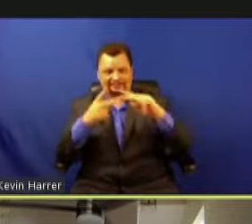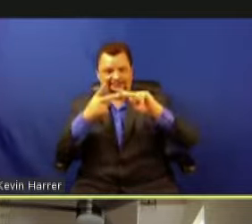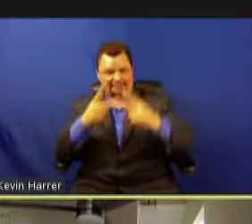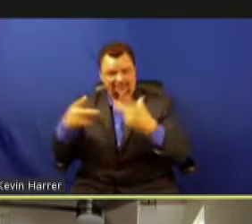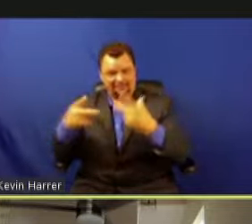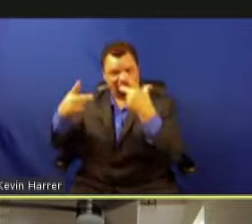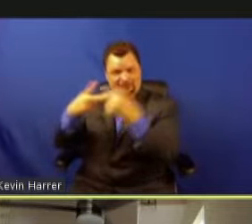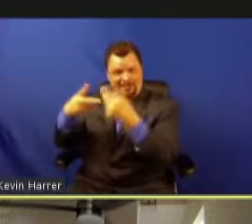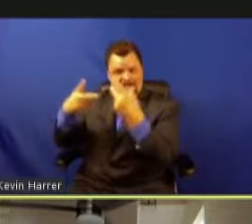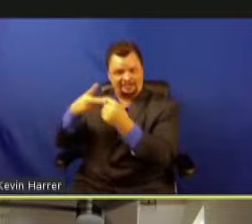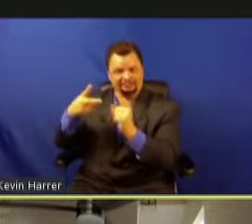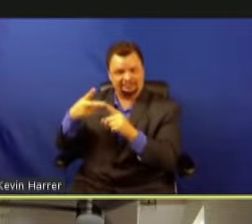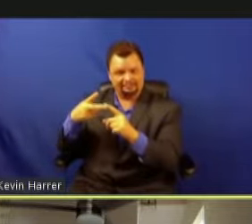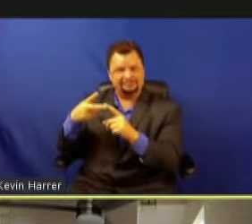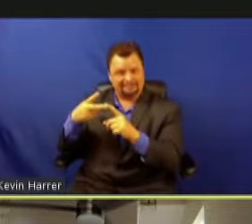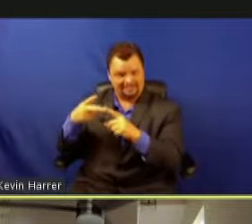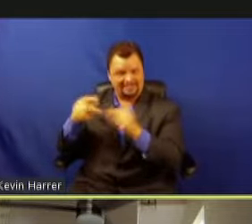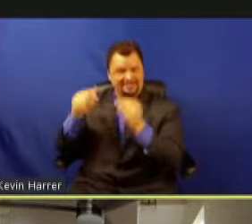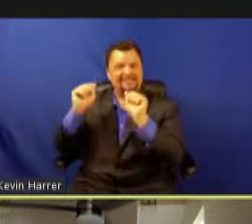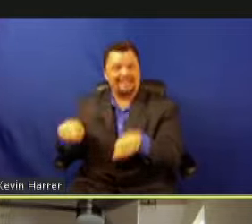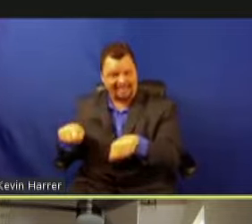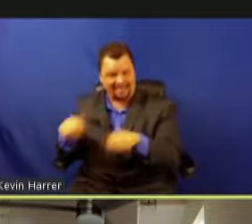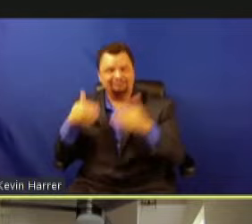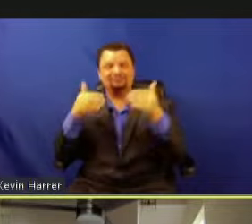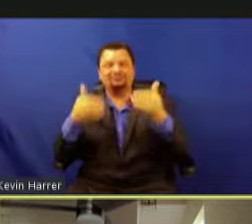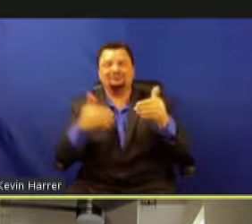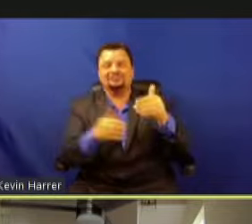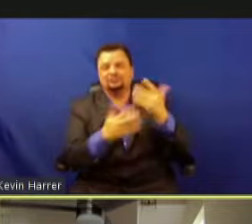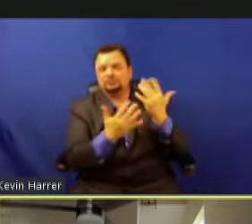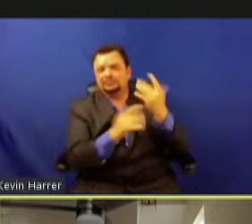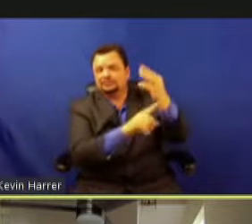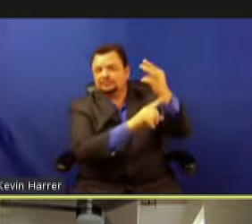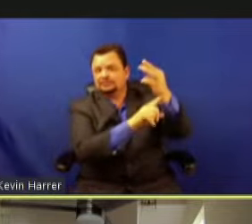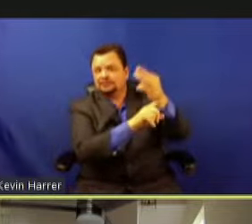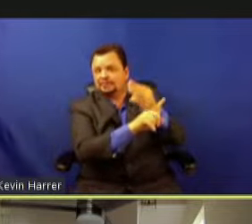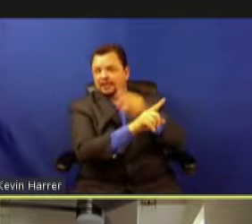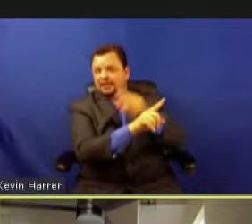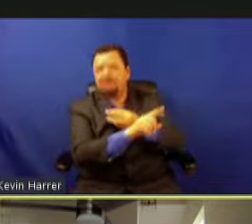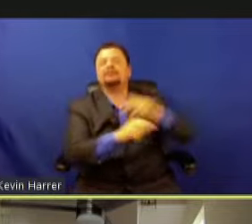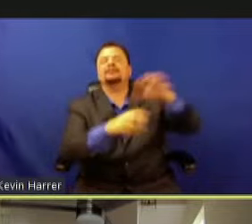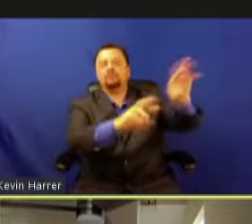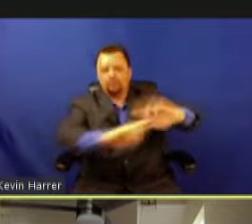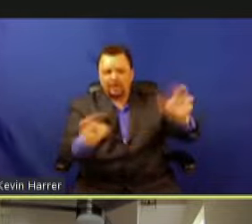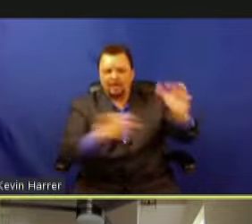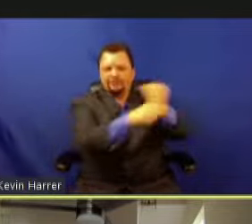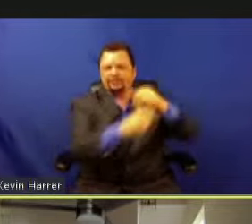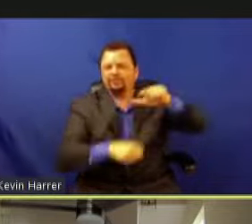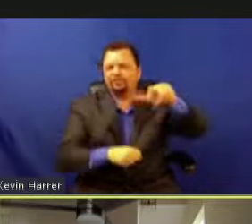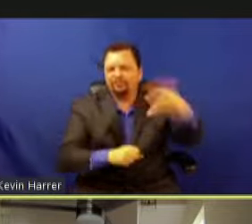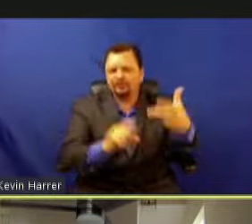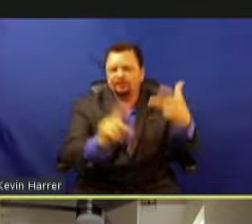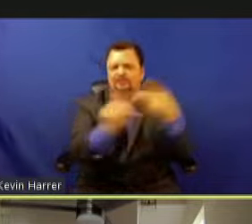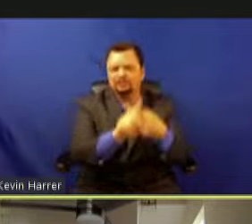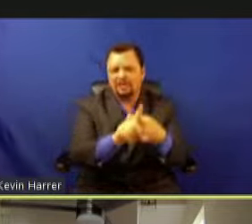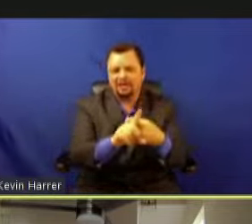eligible for their booster 6 months after, and that window falling between June and September of this year,